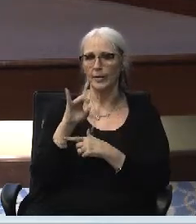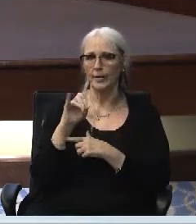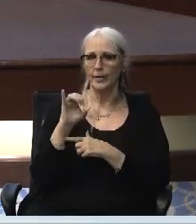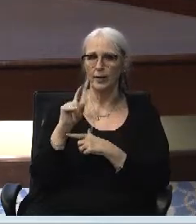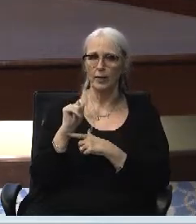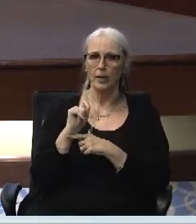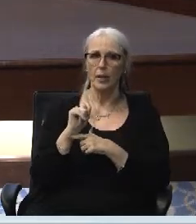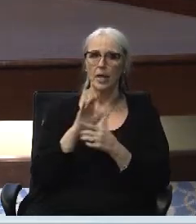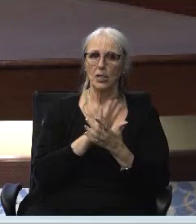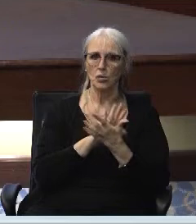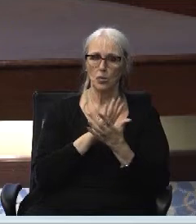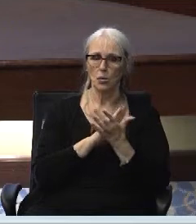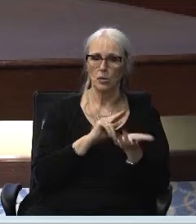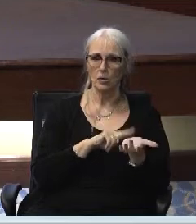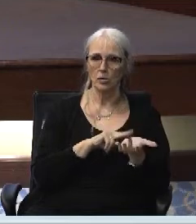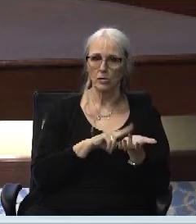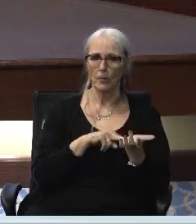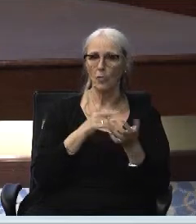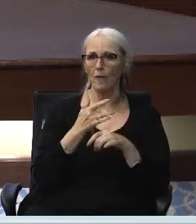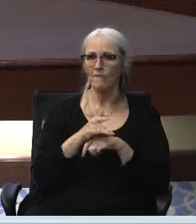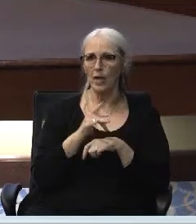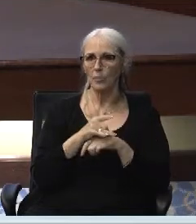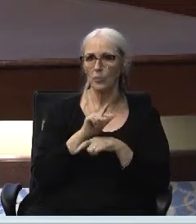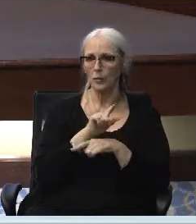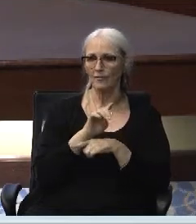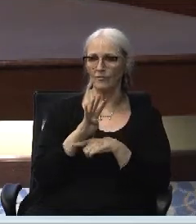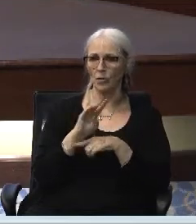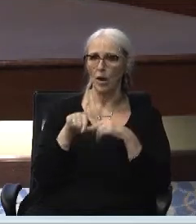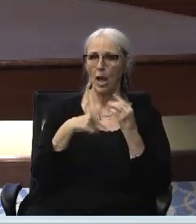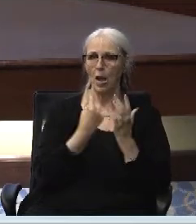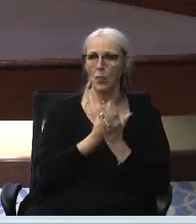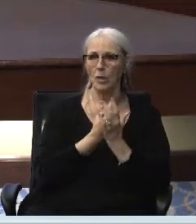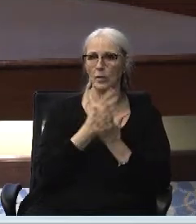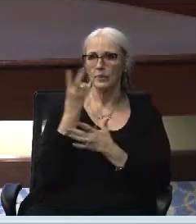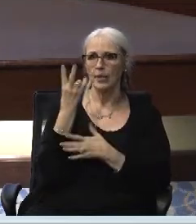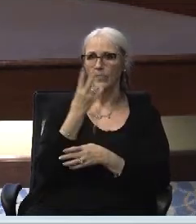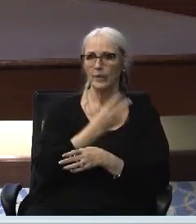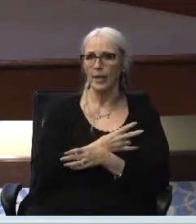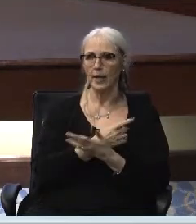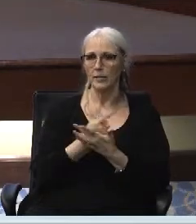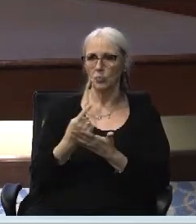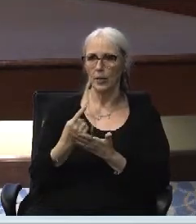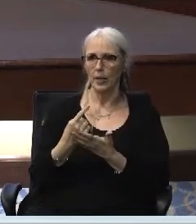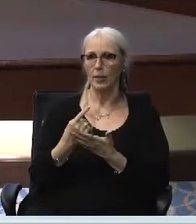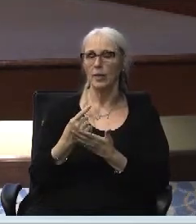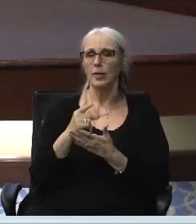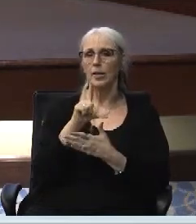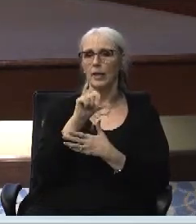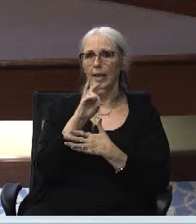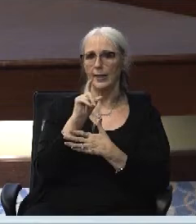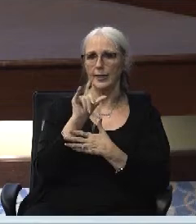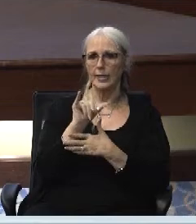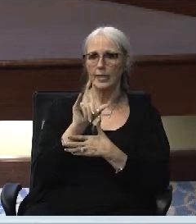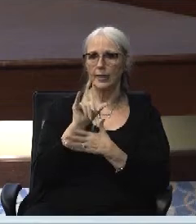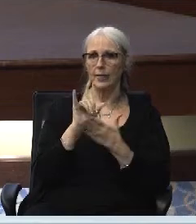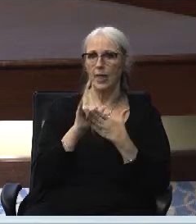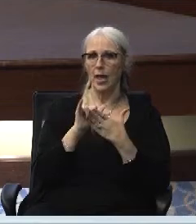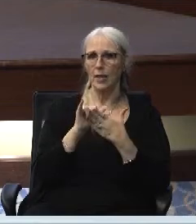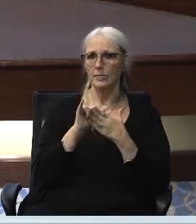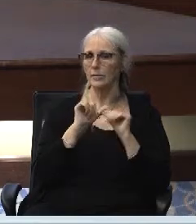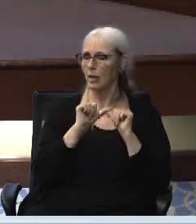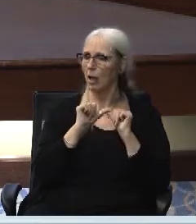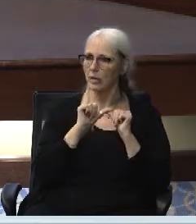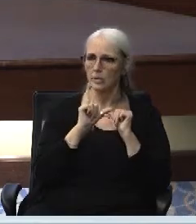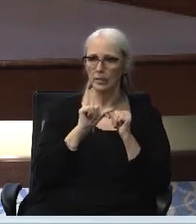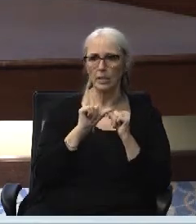nurses. We're available to them pretty much 24 hours a day, 7 days a week. Our epidemiology, Lacey, is constantly